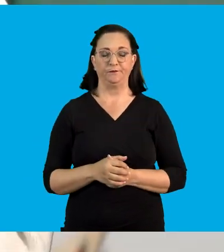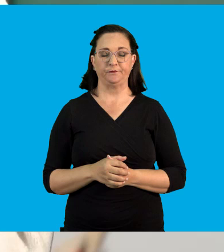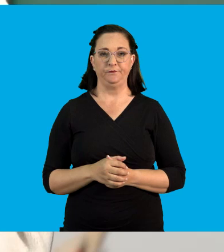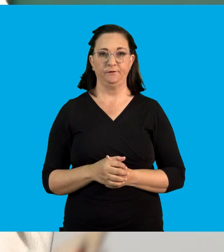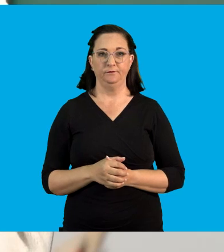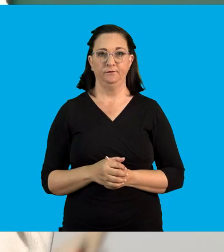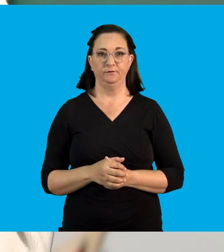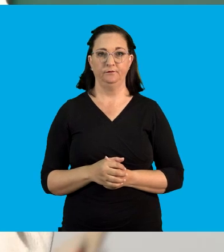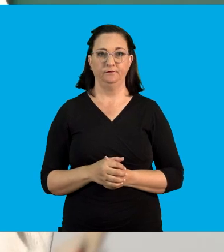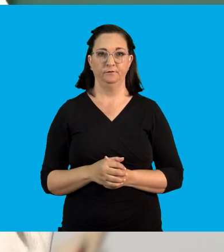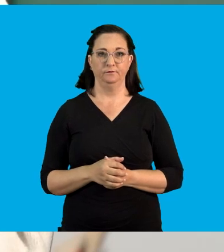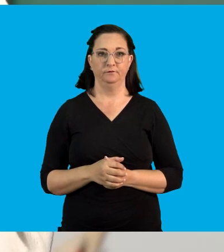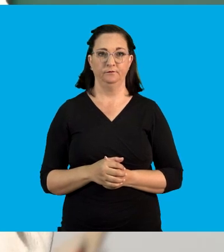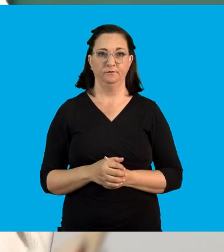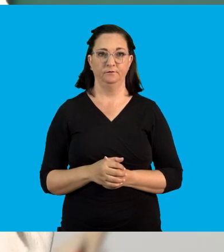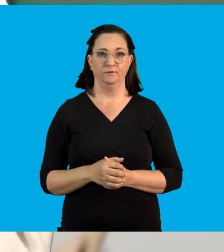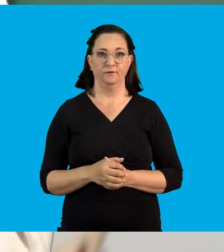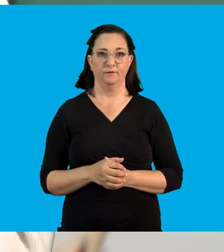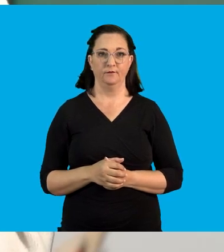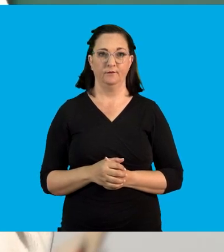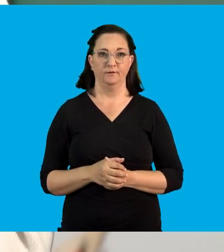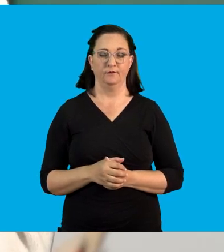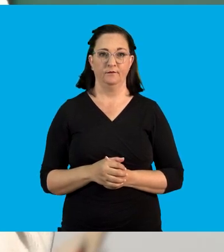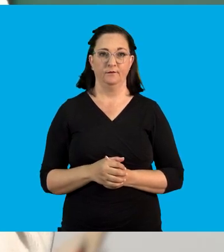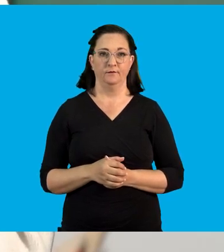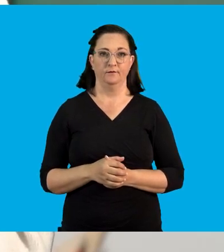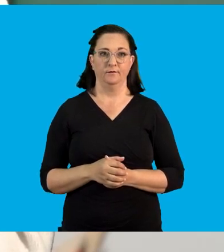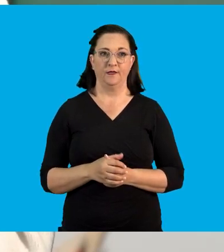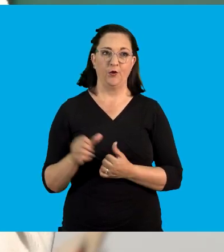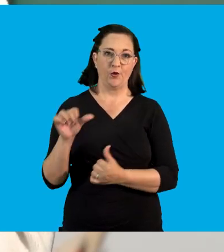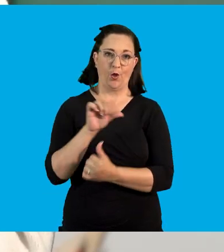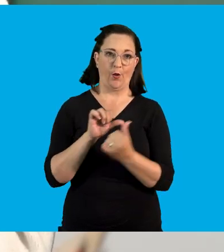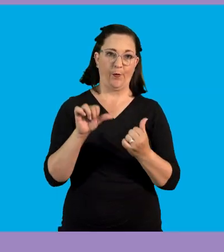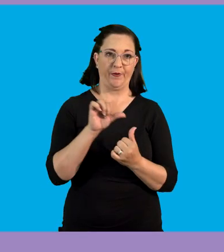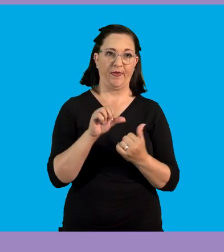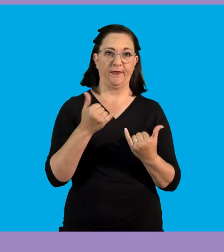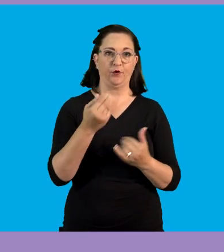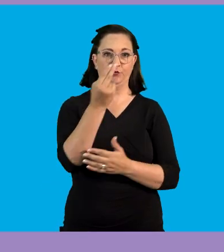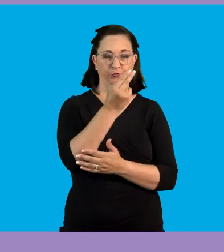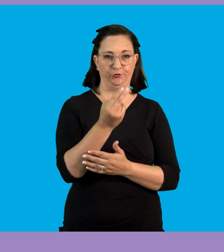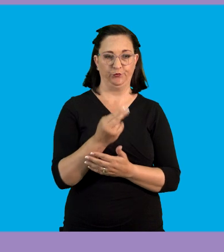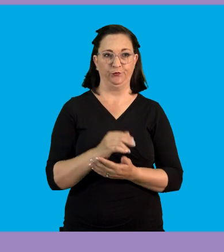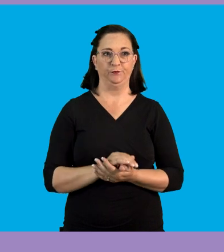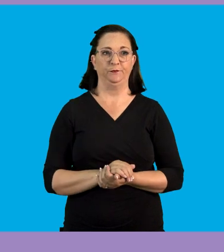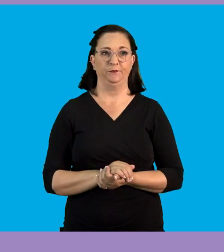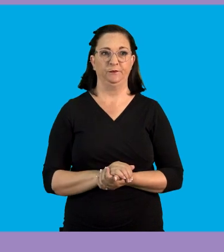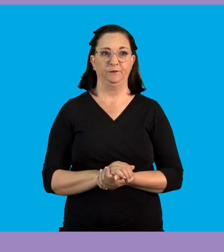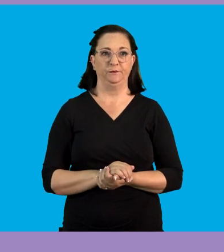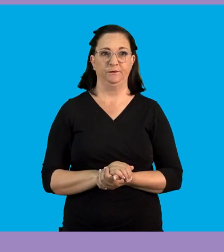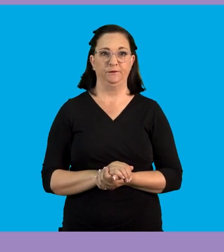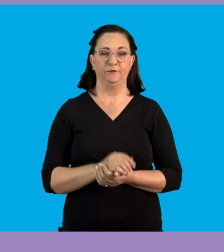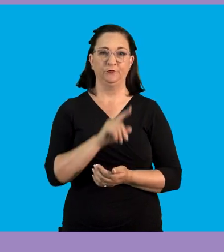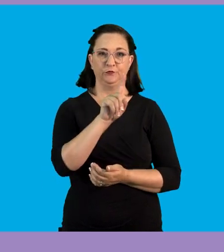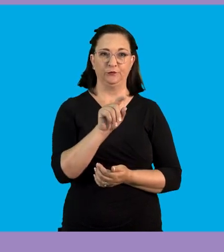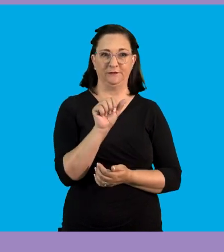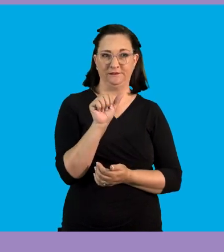Let's then go back to our diagrams. Question 6, identify